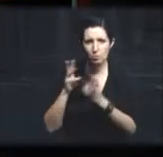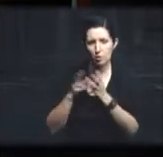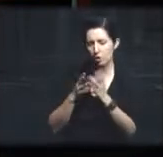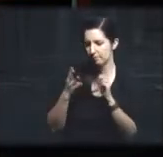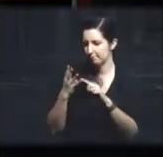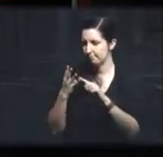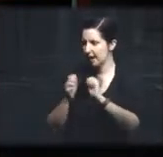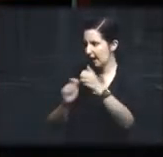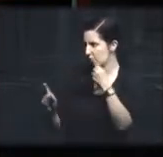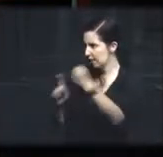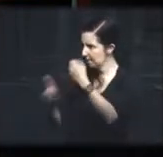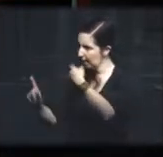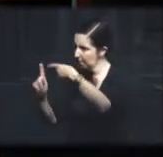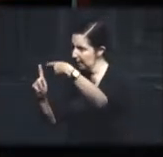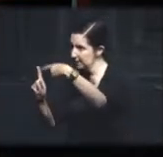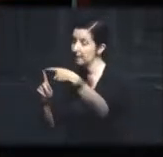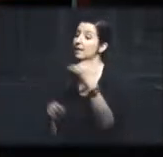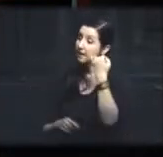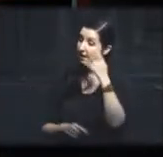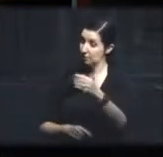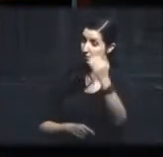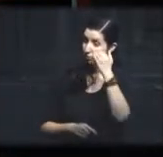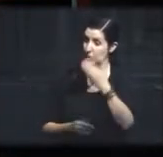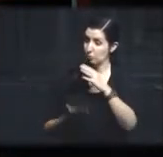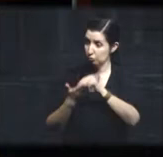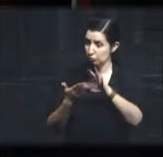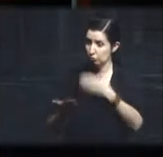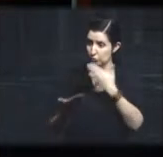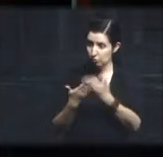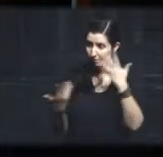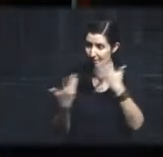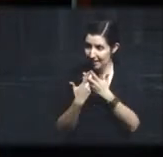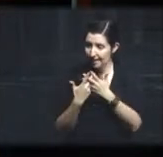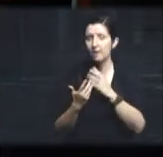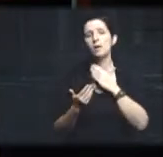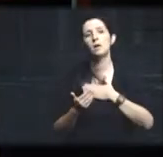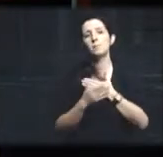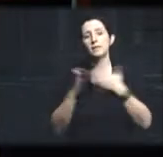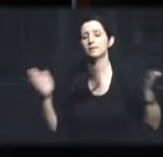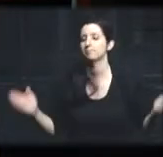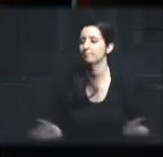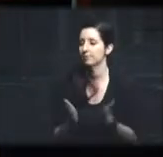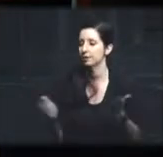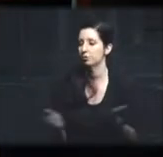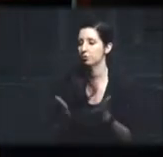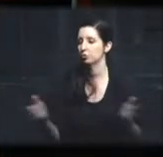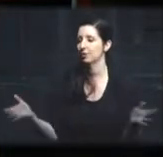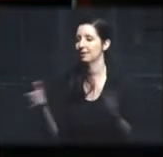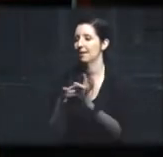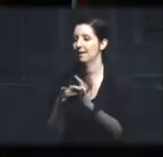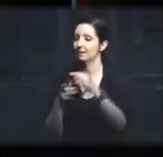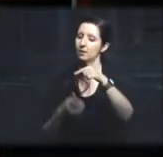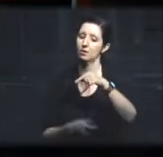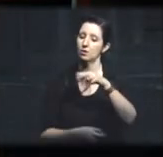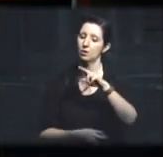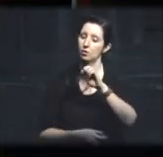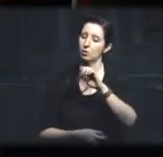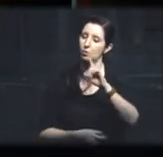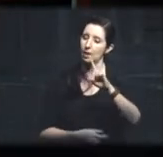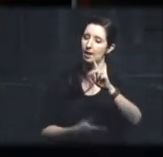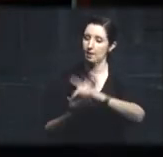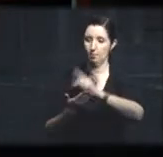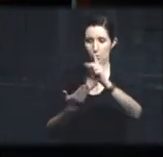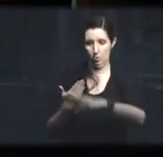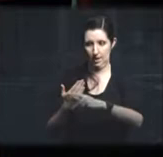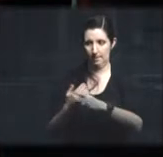If you have students like that in your classroom, please encourage them to connect with the quad program. The quad